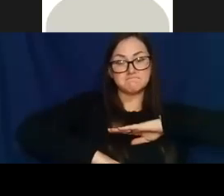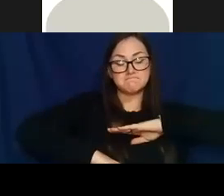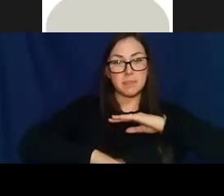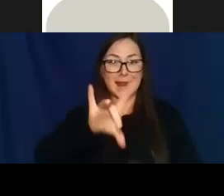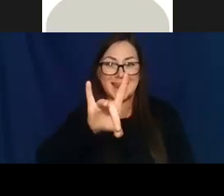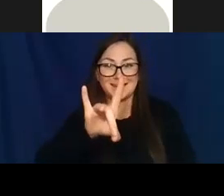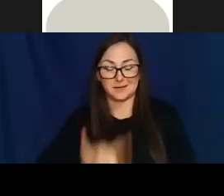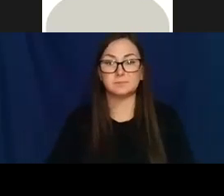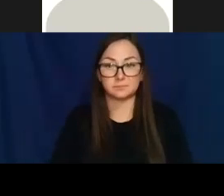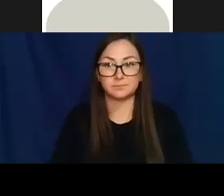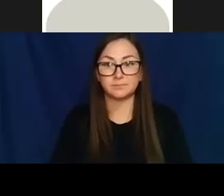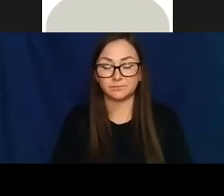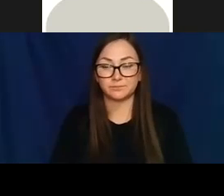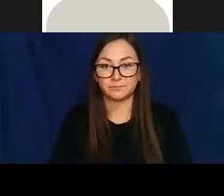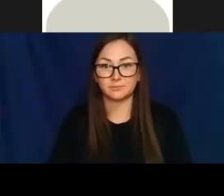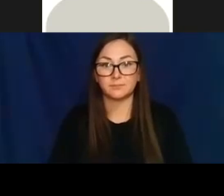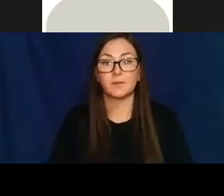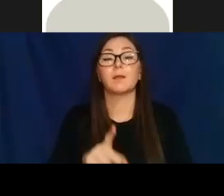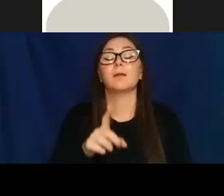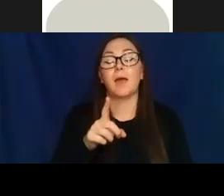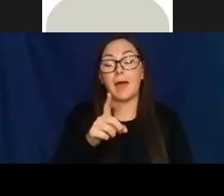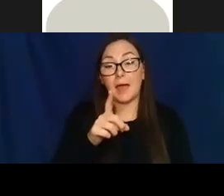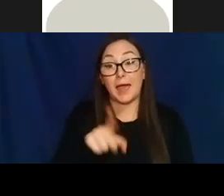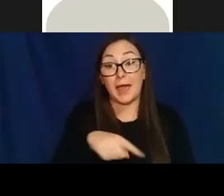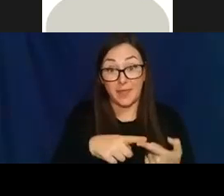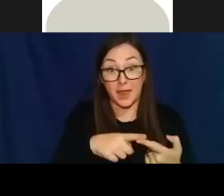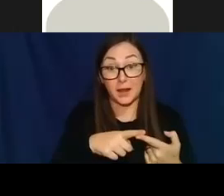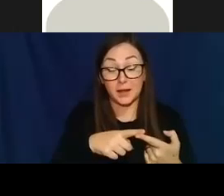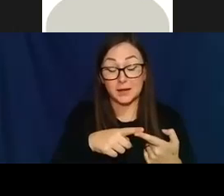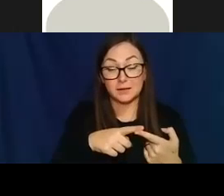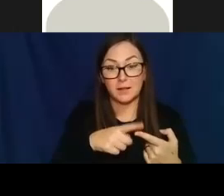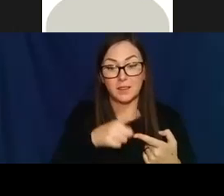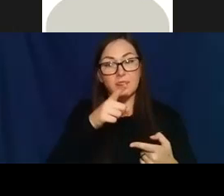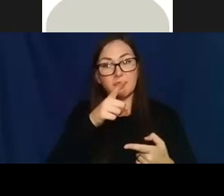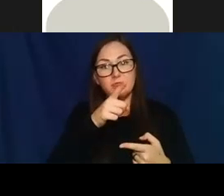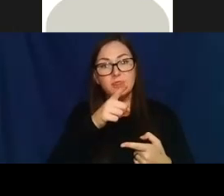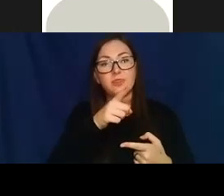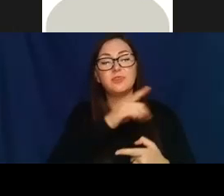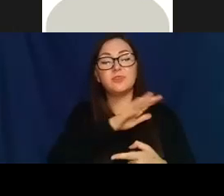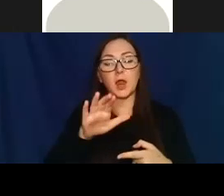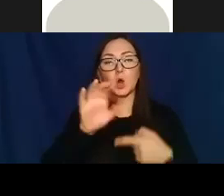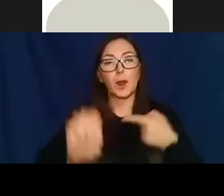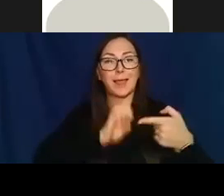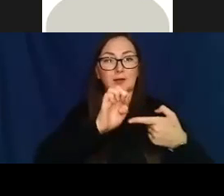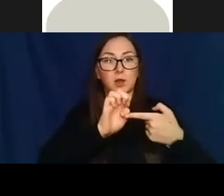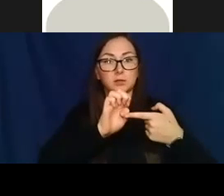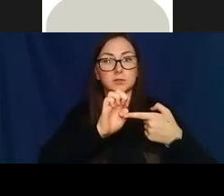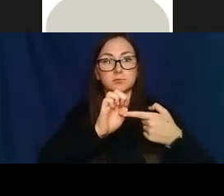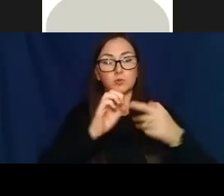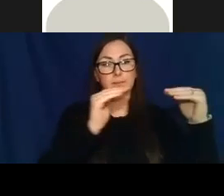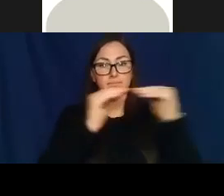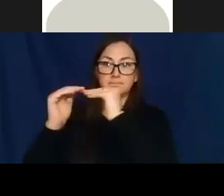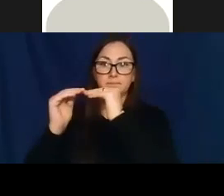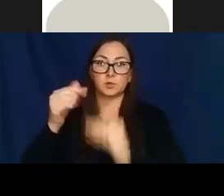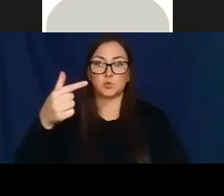a noble gas. I repeat that. They have the electron configuration of the noble gas in front of it. They do